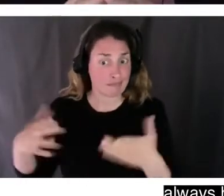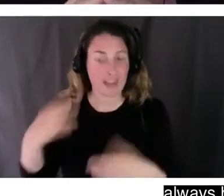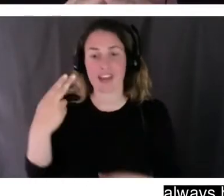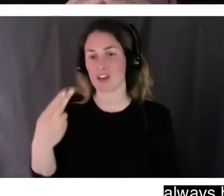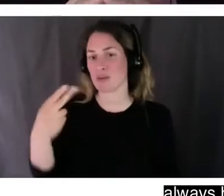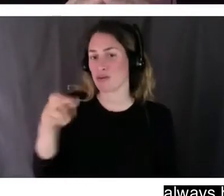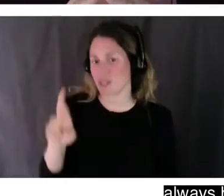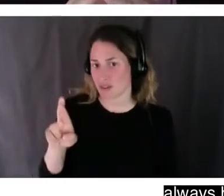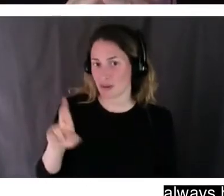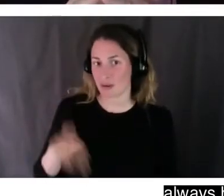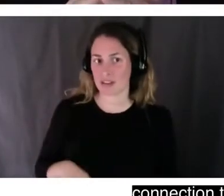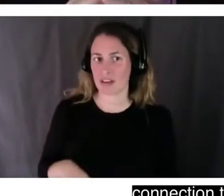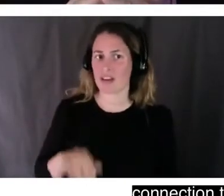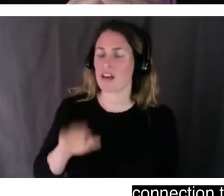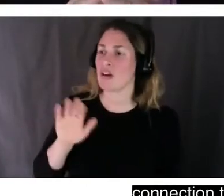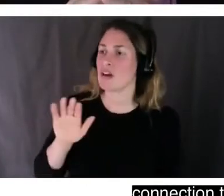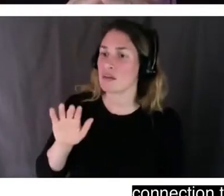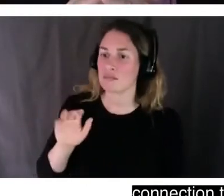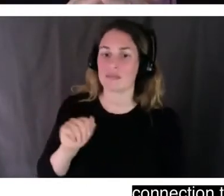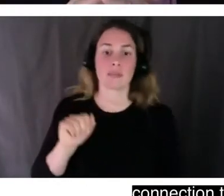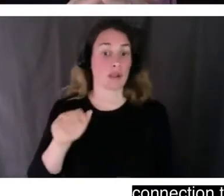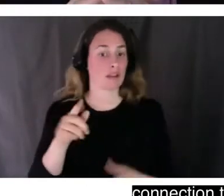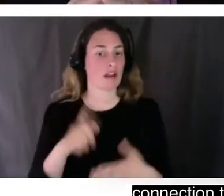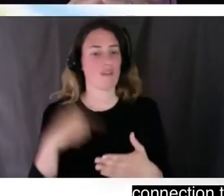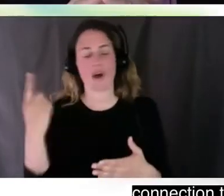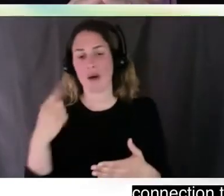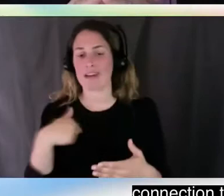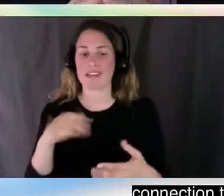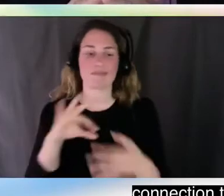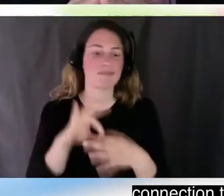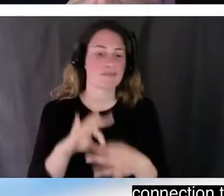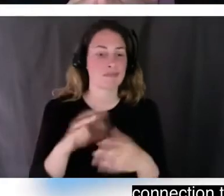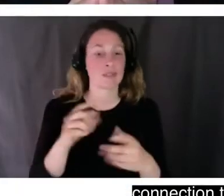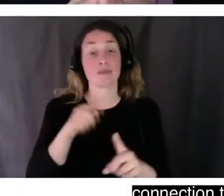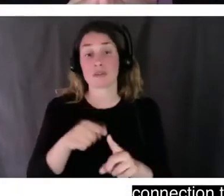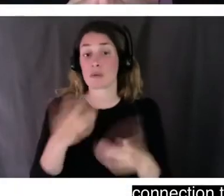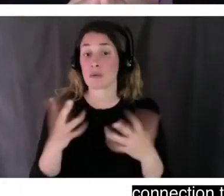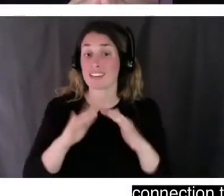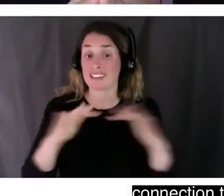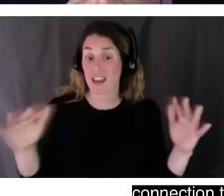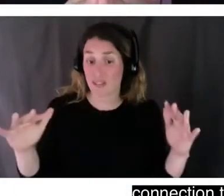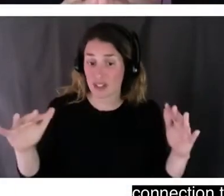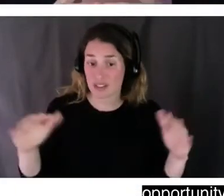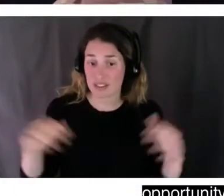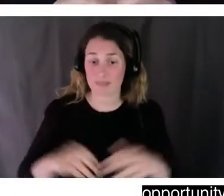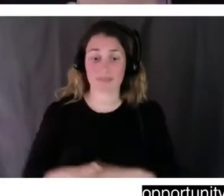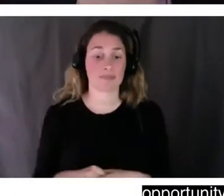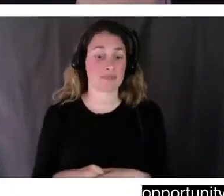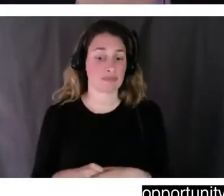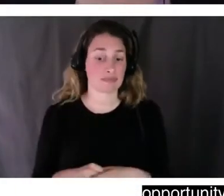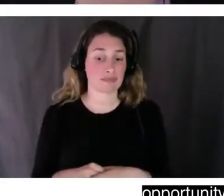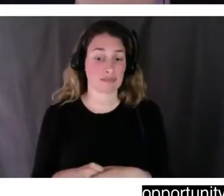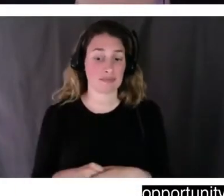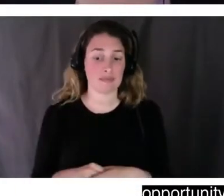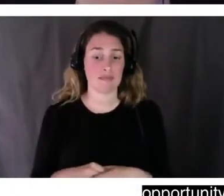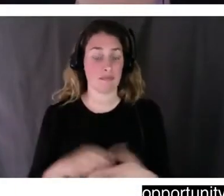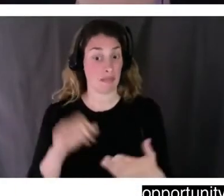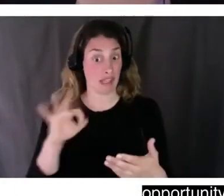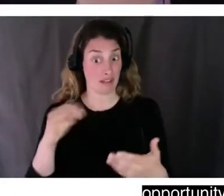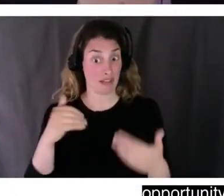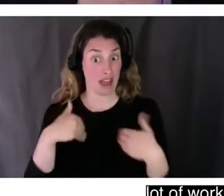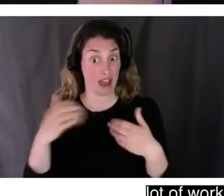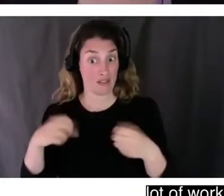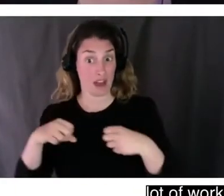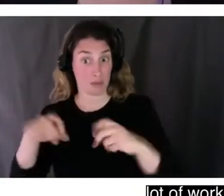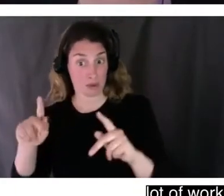an affinity towards and a connection to diversity whenever having the opportunity, and professionally,